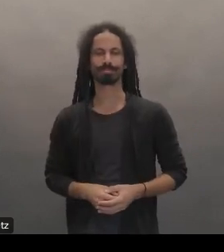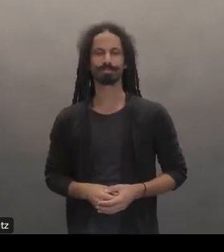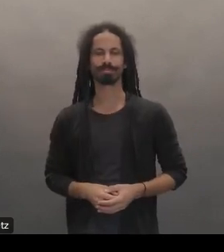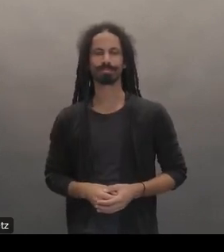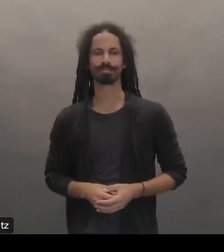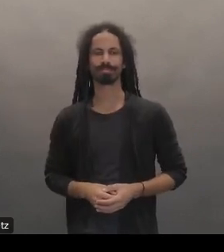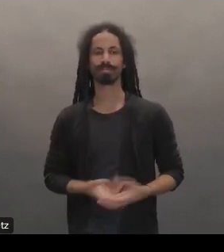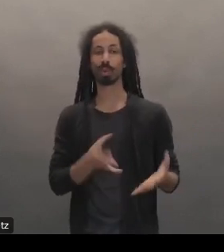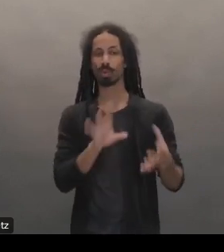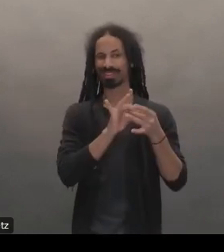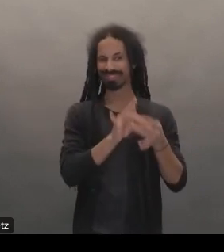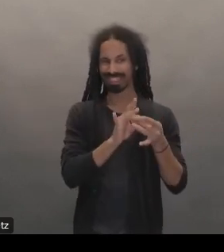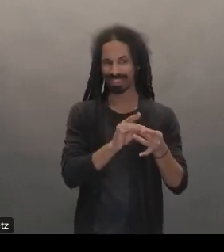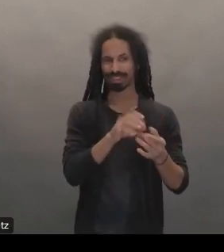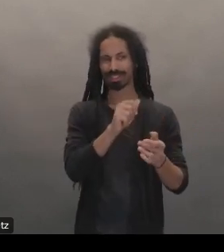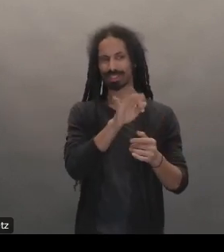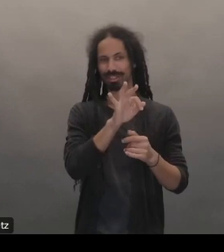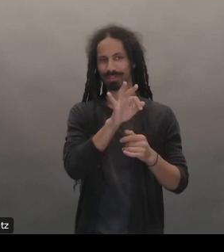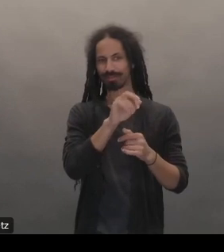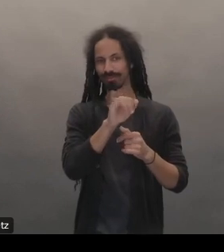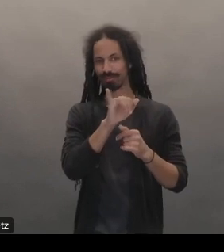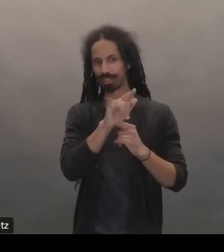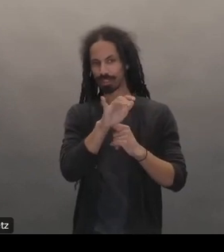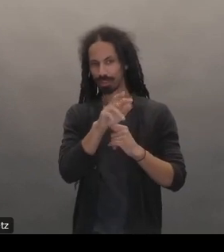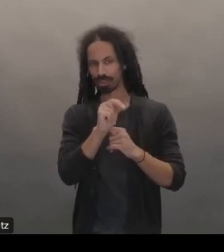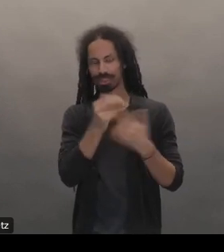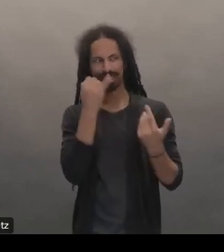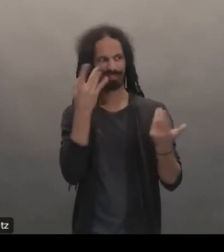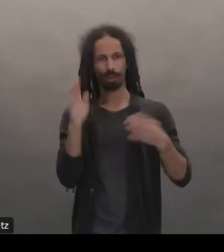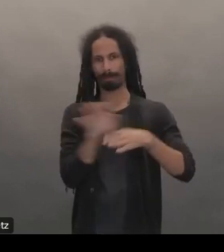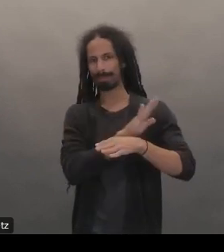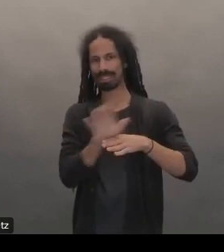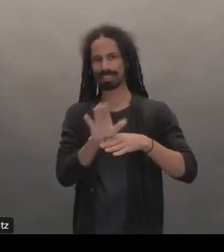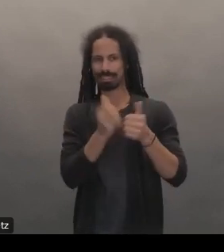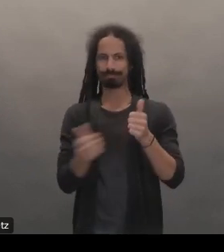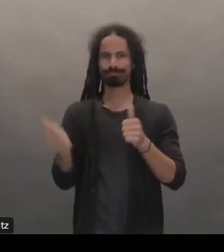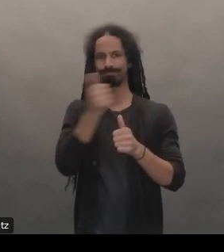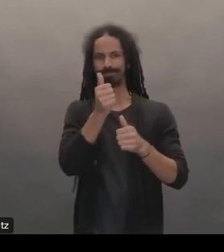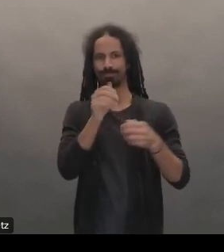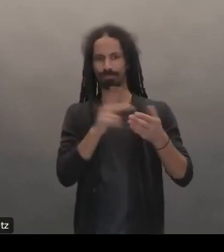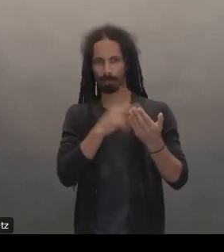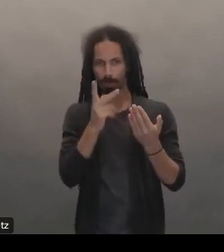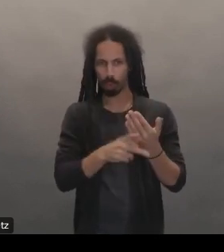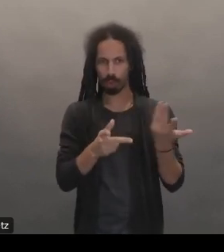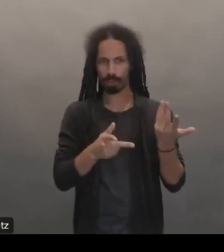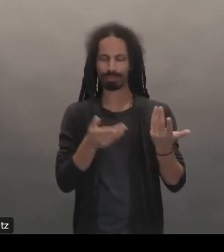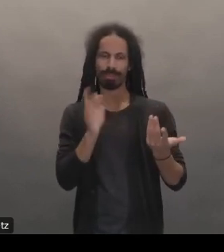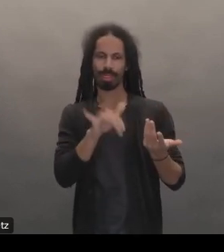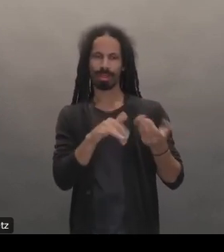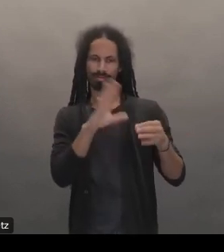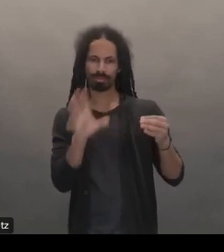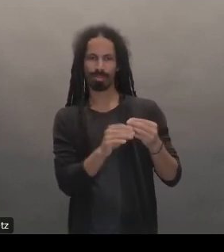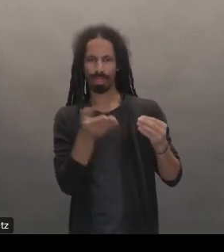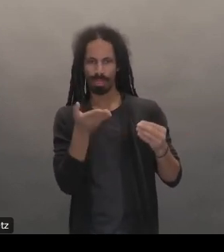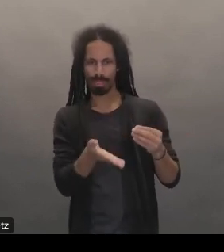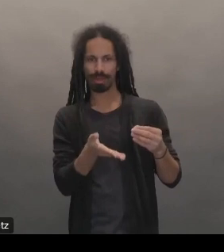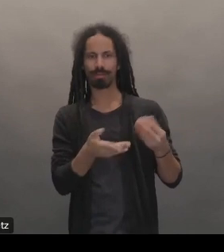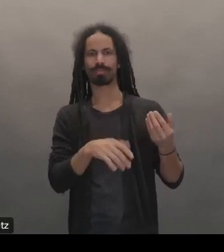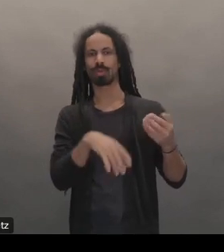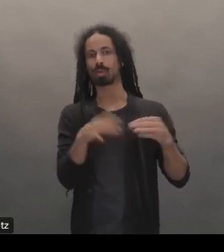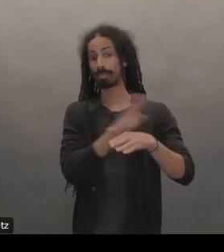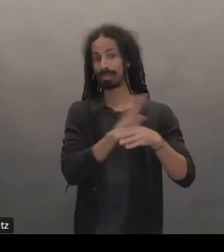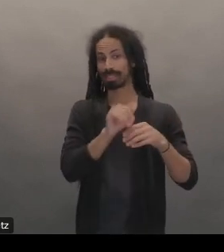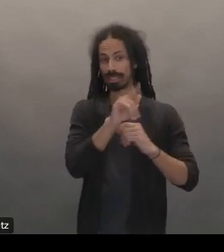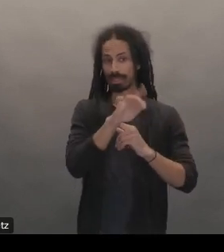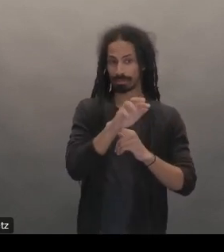Affiliation, just to review, so if you're in the business administration program, this is what it would look like for you. Business administration, comma, that's your program, and the